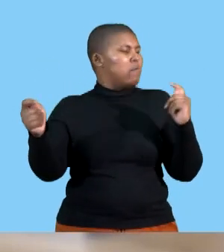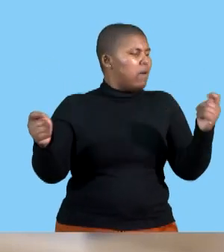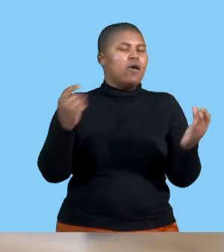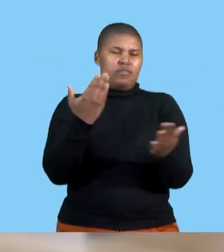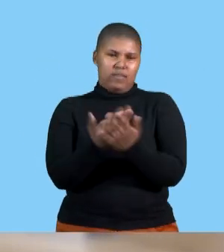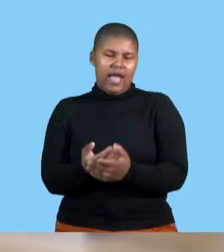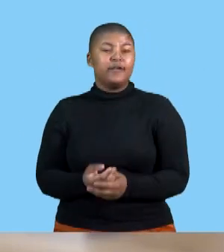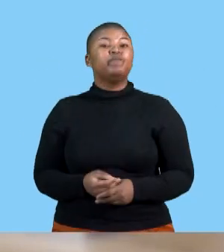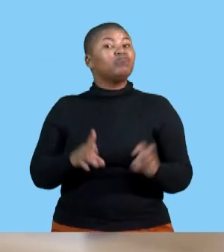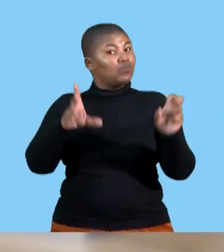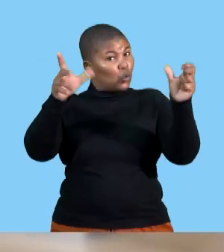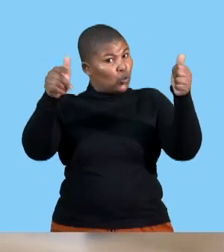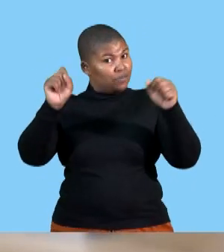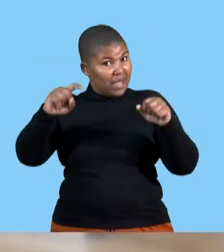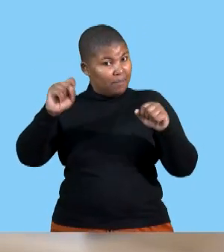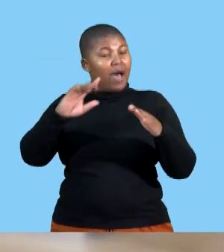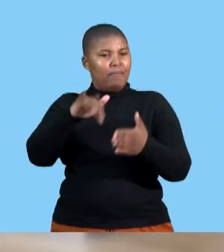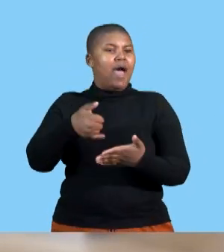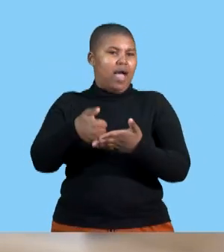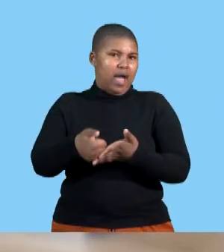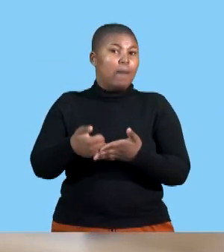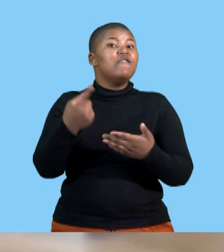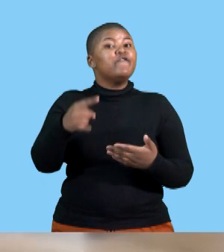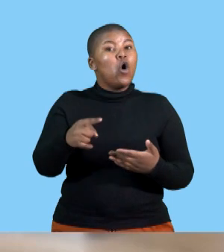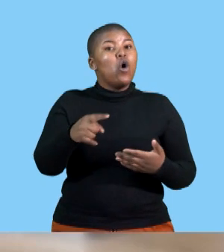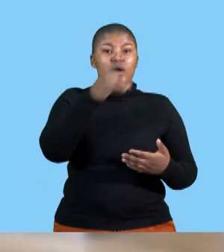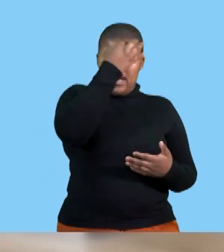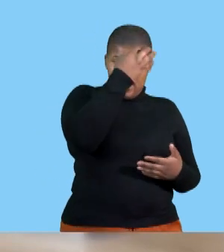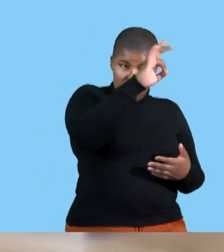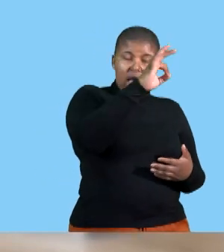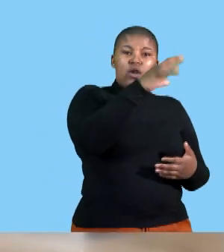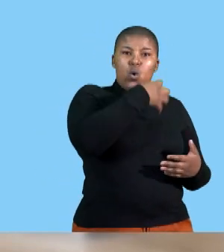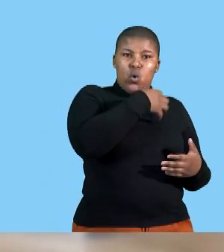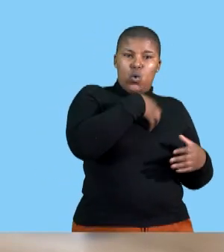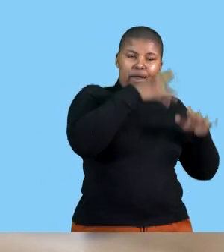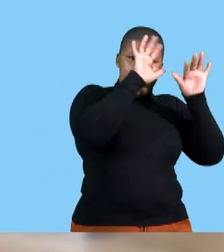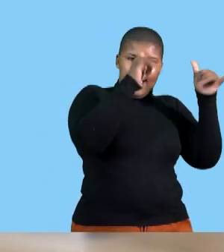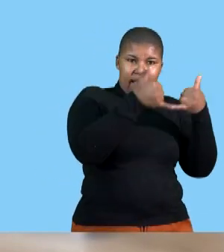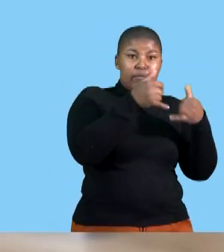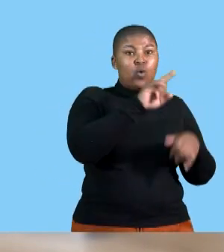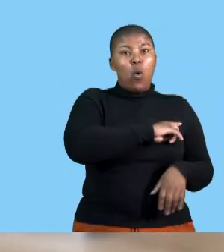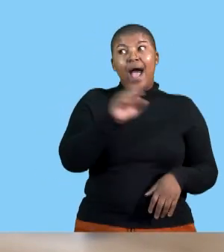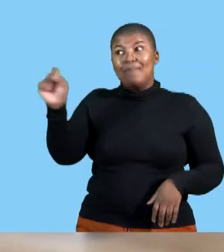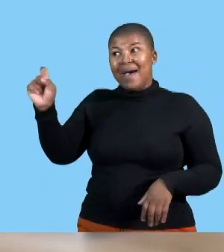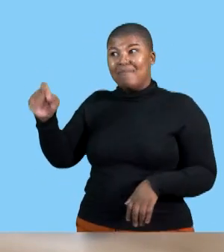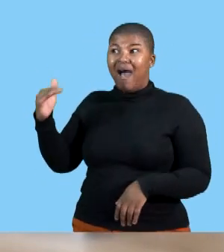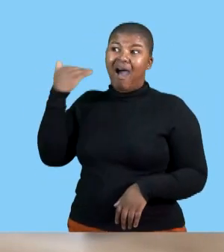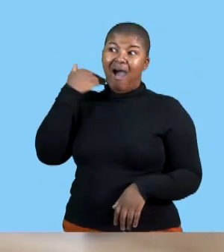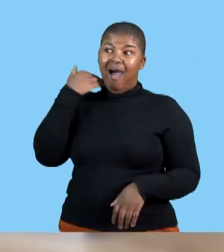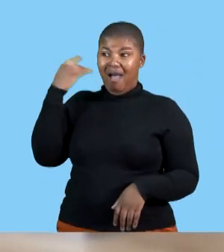advantage, that it assists to have state-owned companies because private sectors do not charge higher prices for their